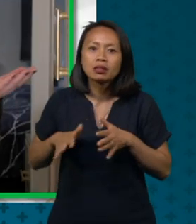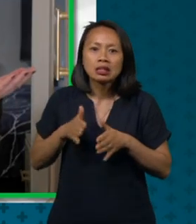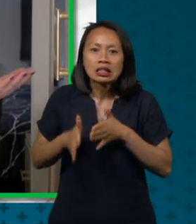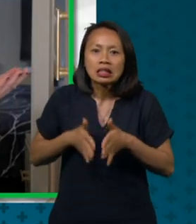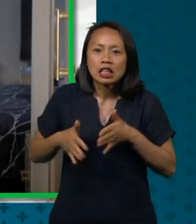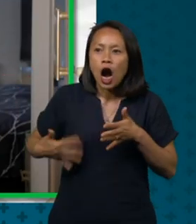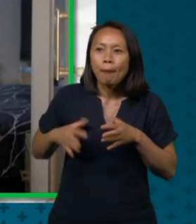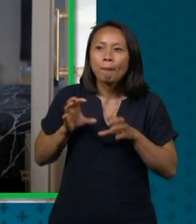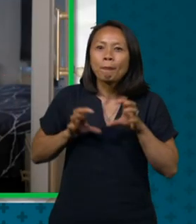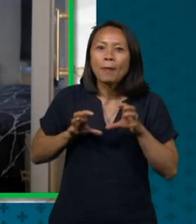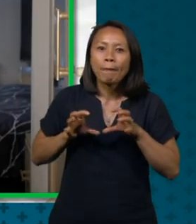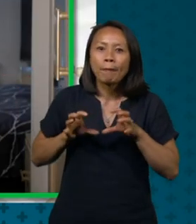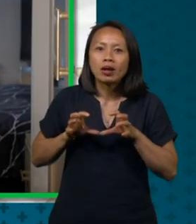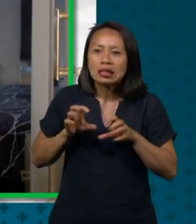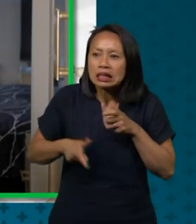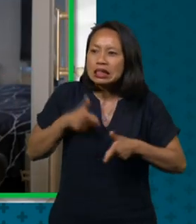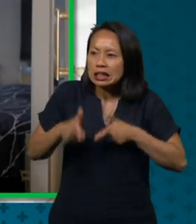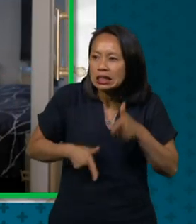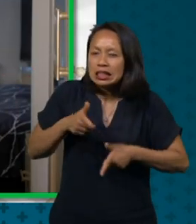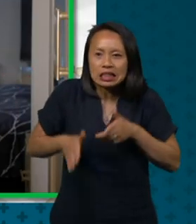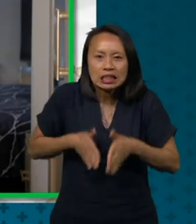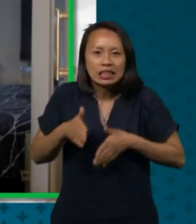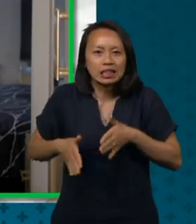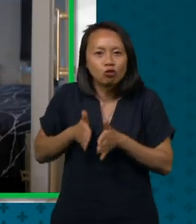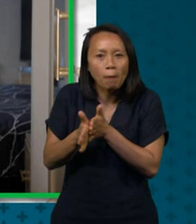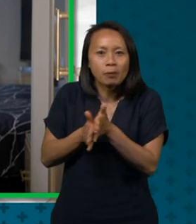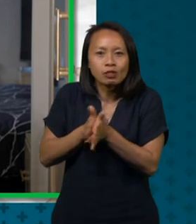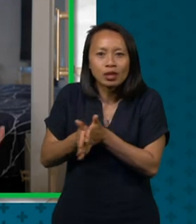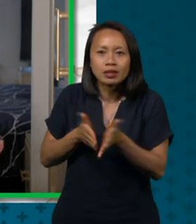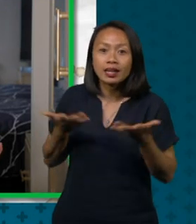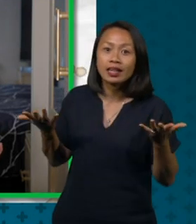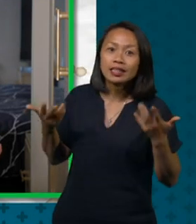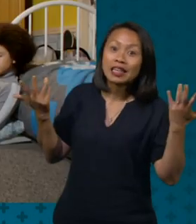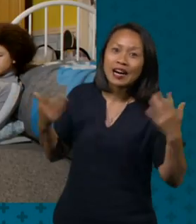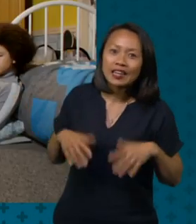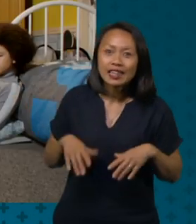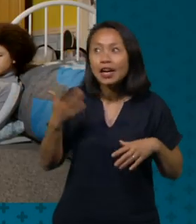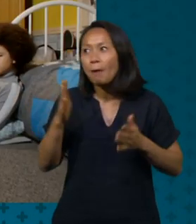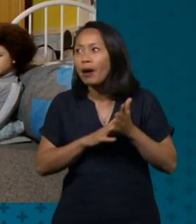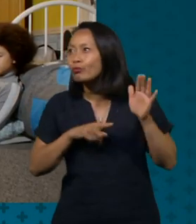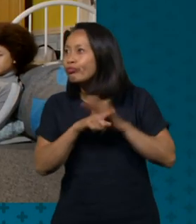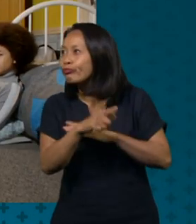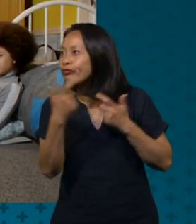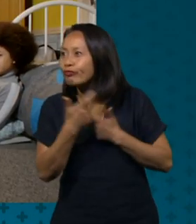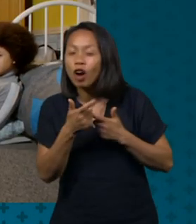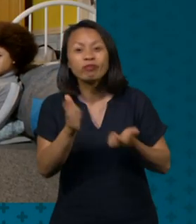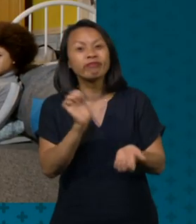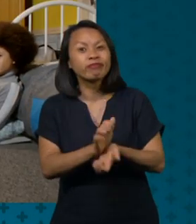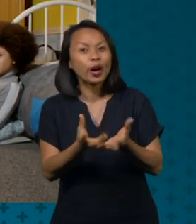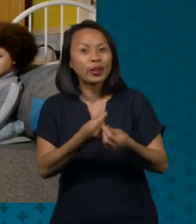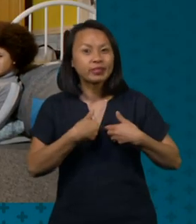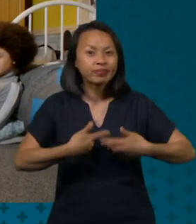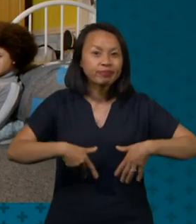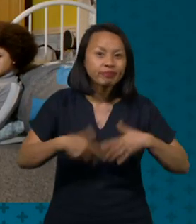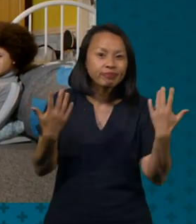So, there we are. Mike's off having fun, so you're stuck with me. But don't worry, I've got loads of useful stuff that I can pass on. We'll be the judge